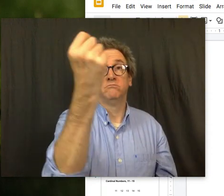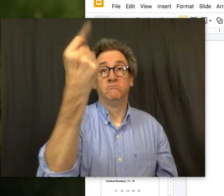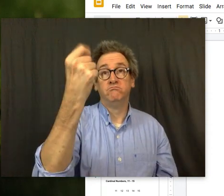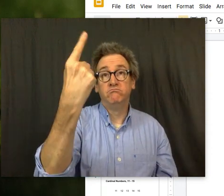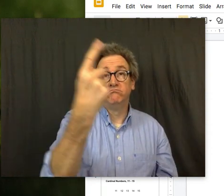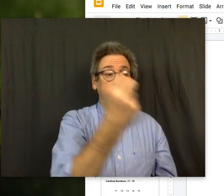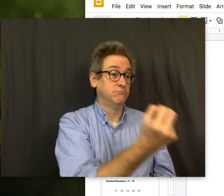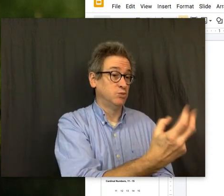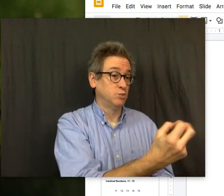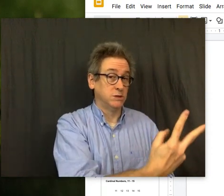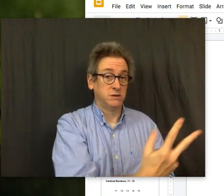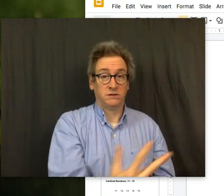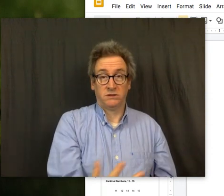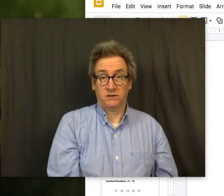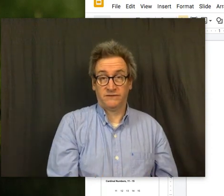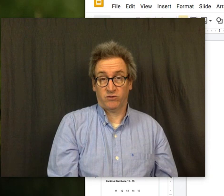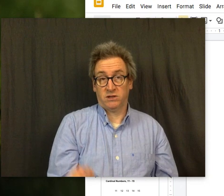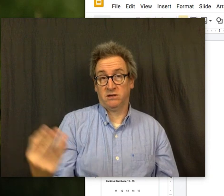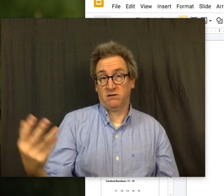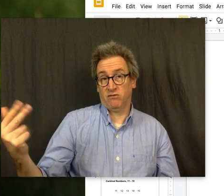Or